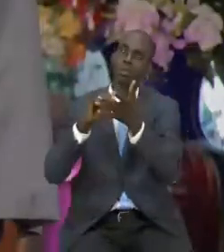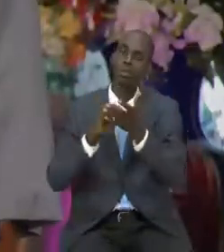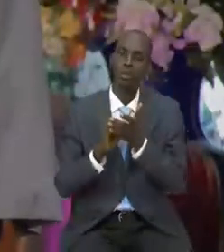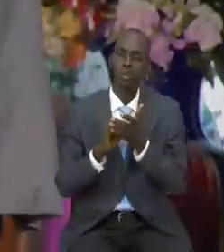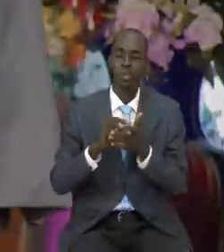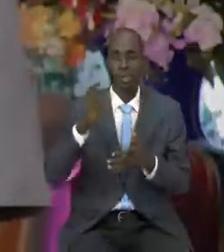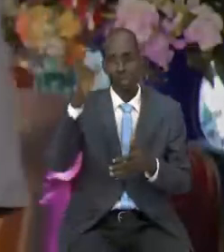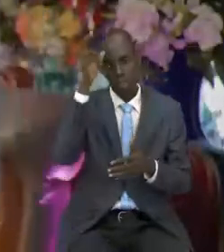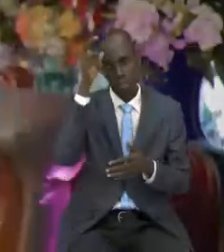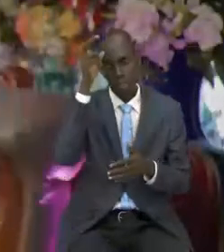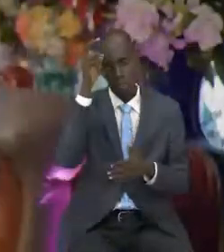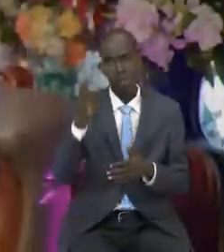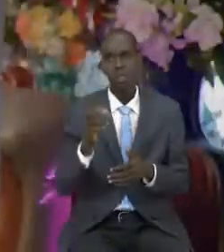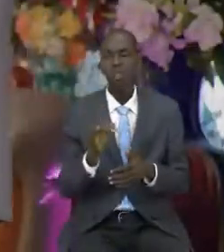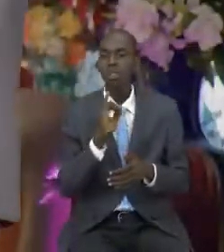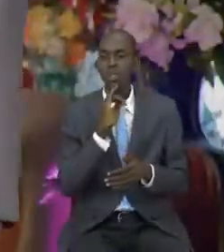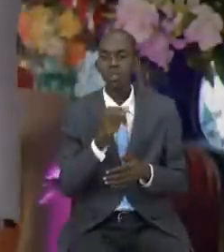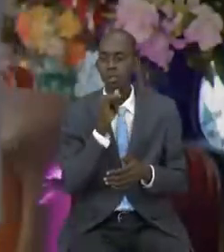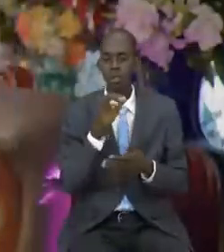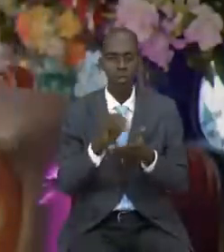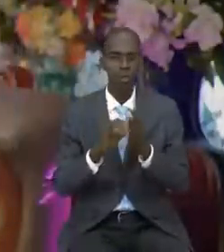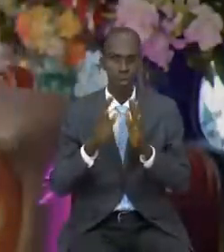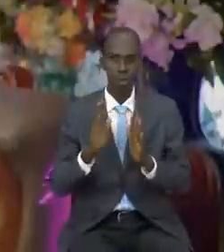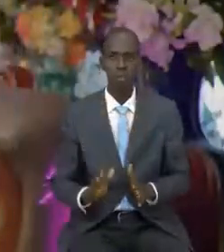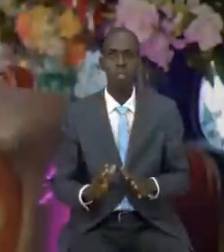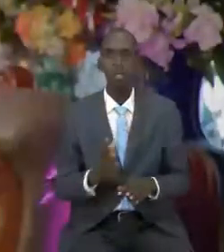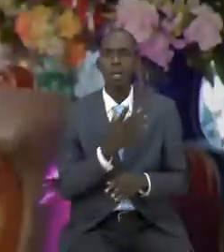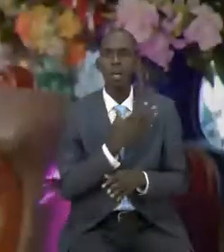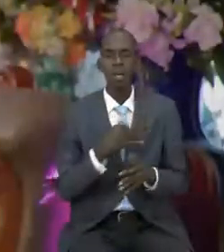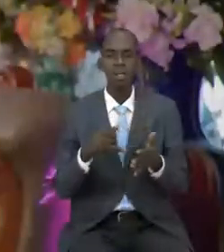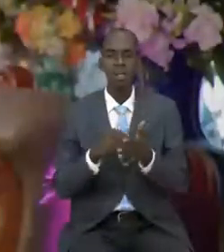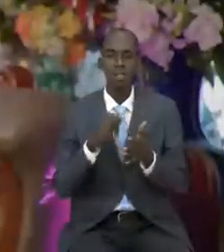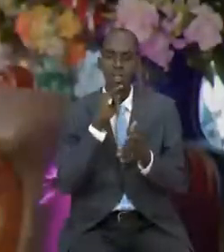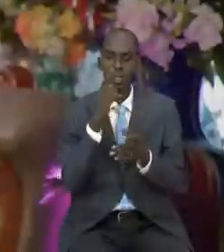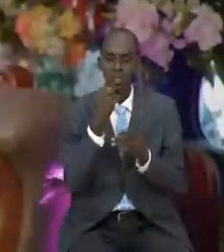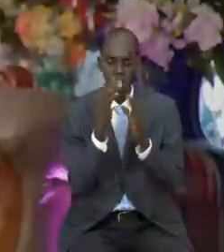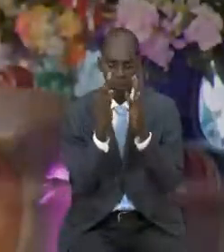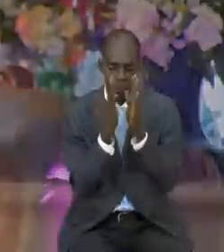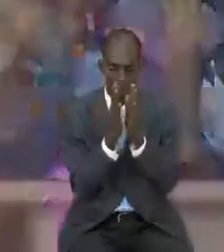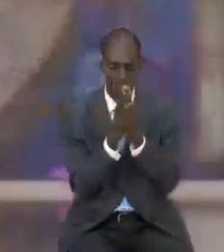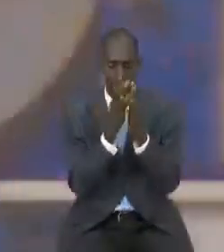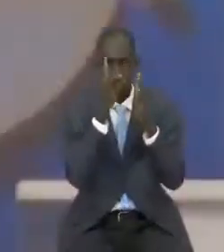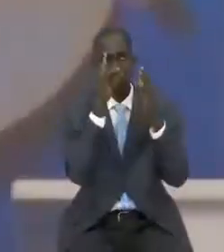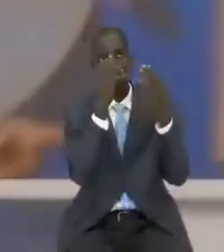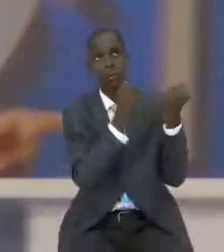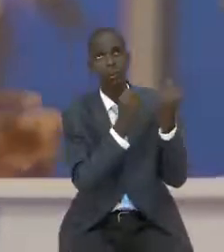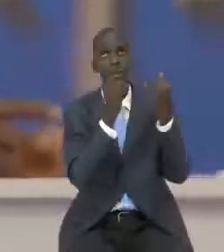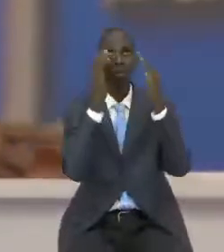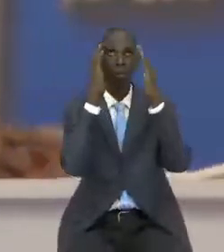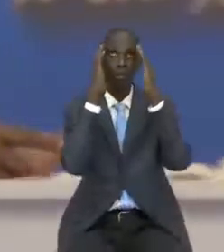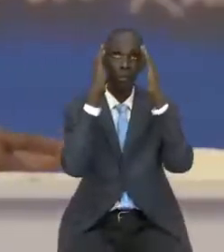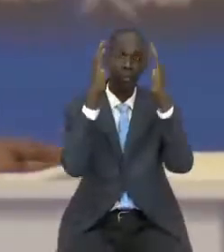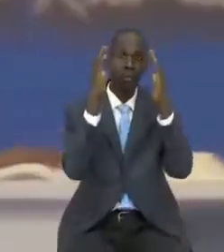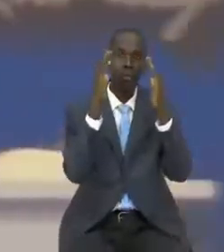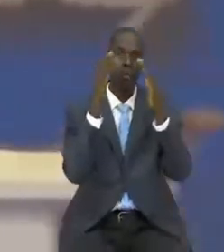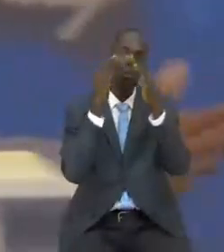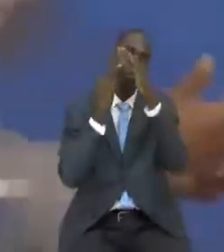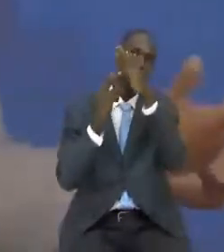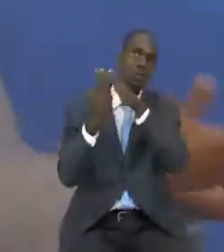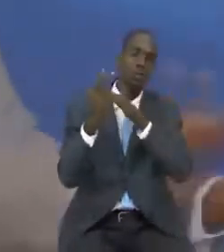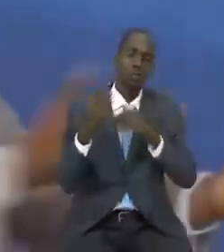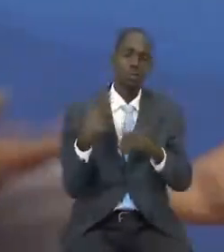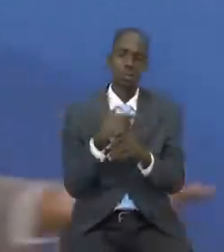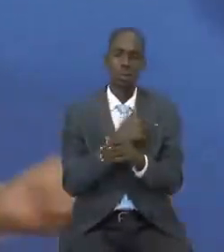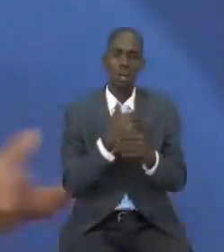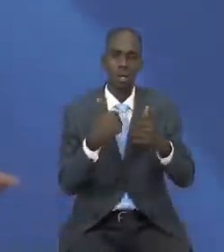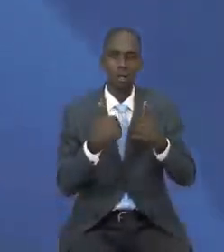a usurper, and it is the preaching, it is the prayer, it is the faith, it is the focus, it is the vision we have